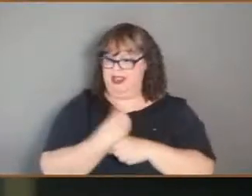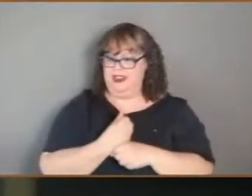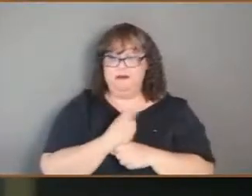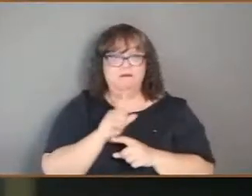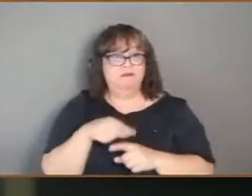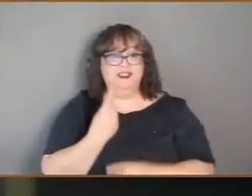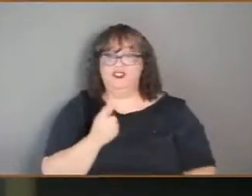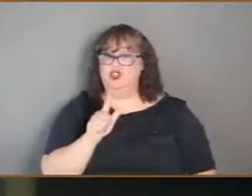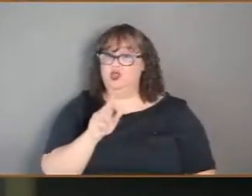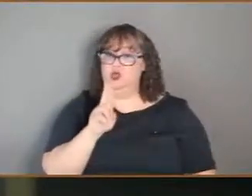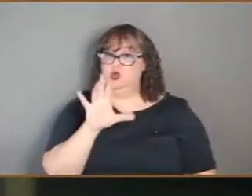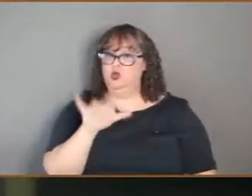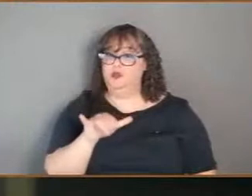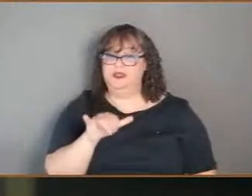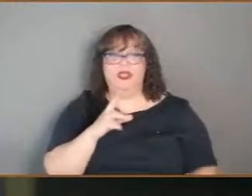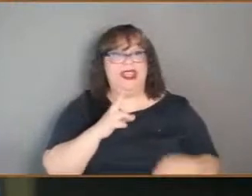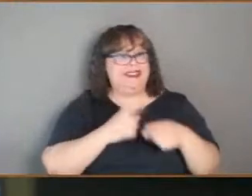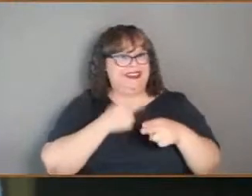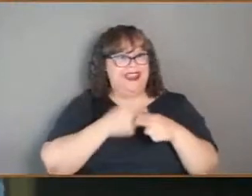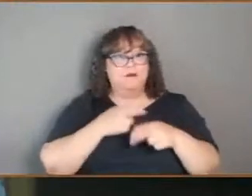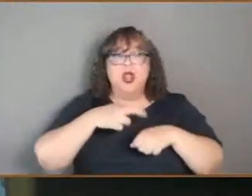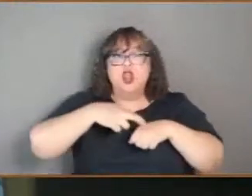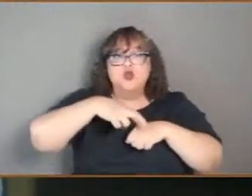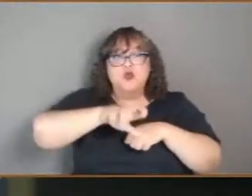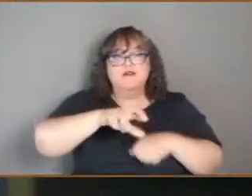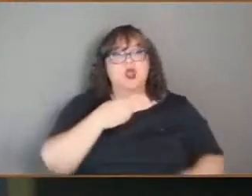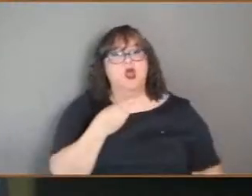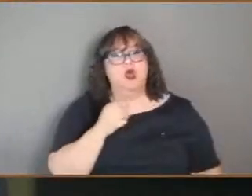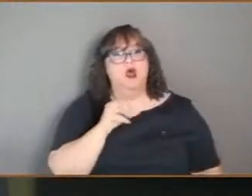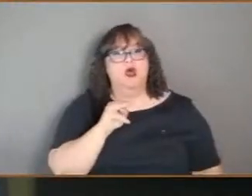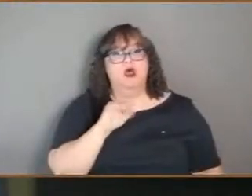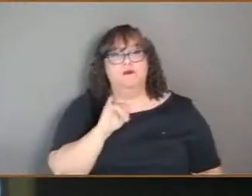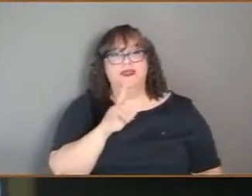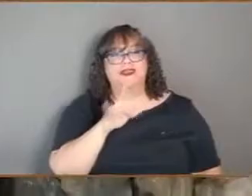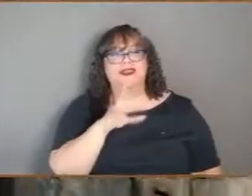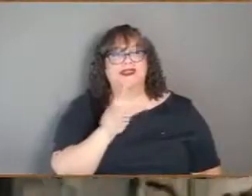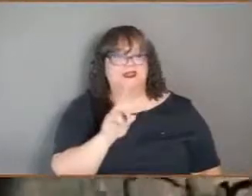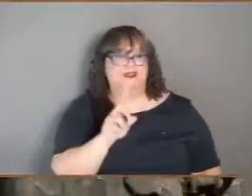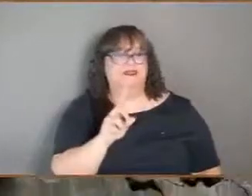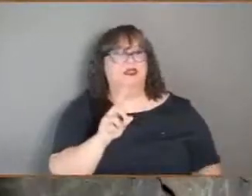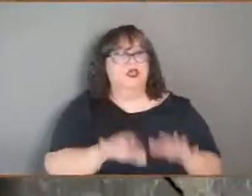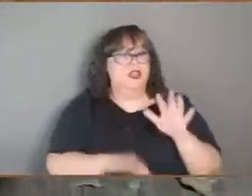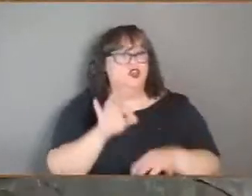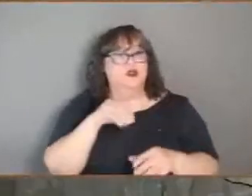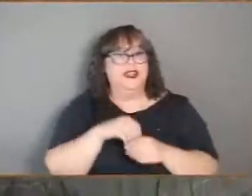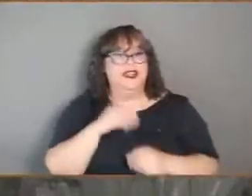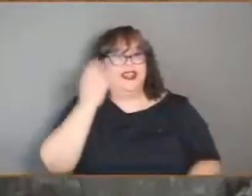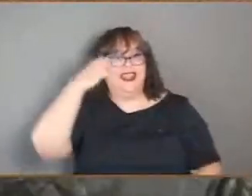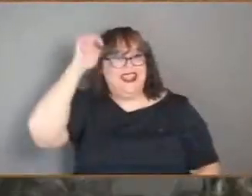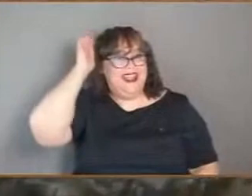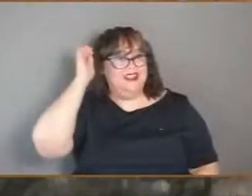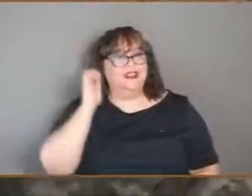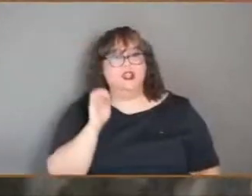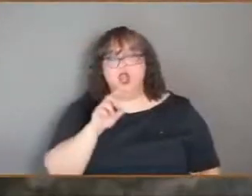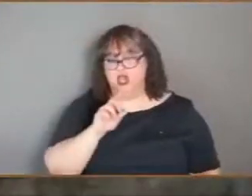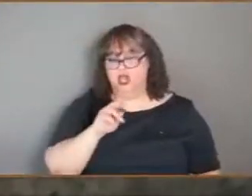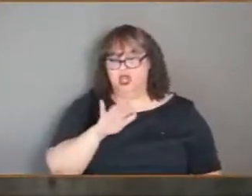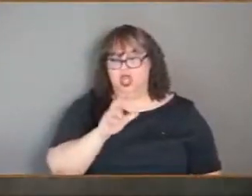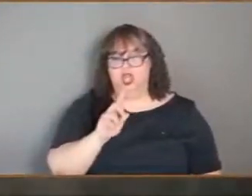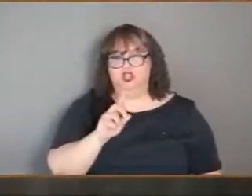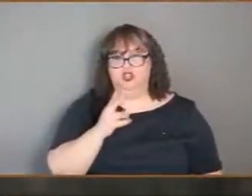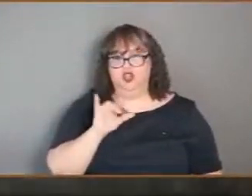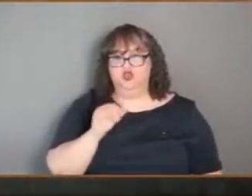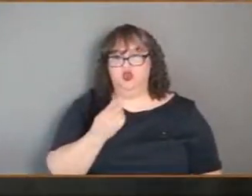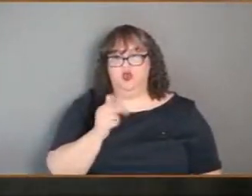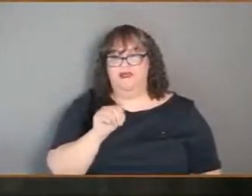a name, and it's in reference to the hominid that was discovered in Ethiopia by Donald Johanson. And this fossil was really